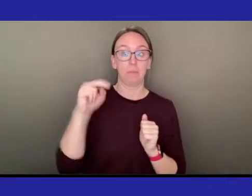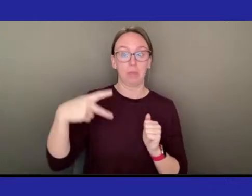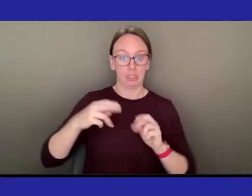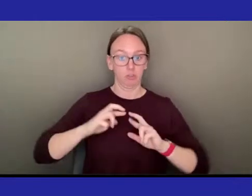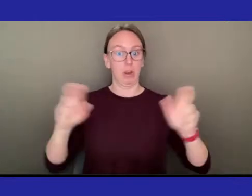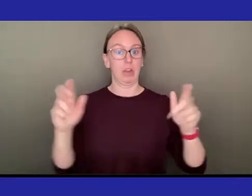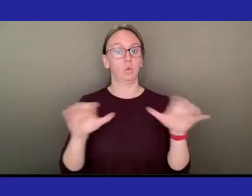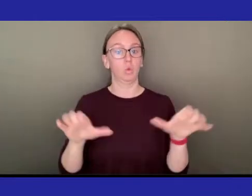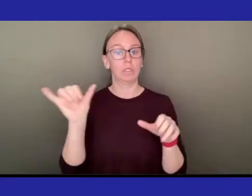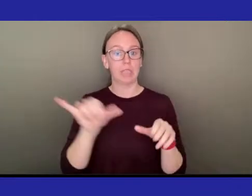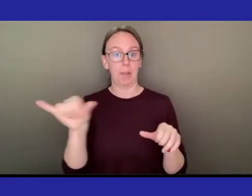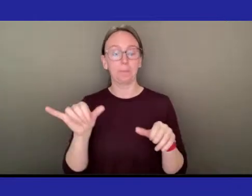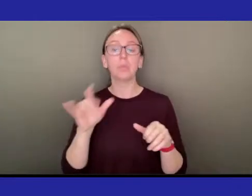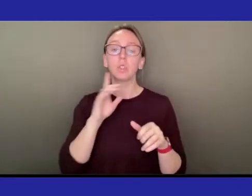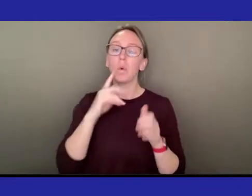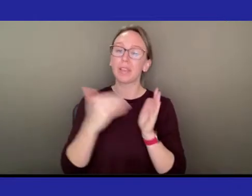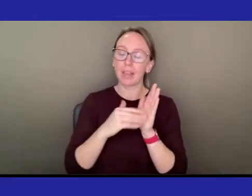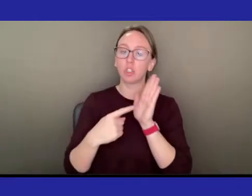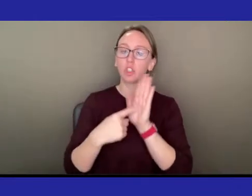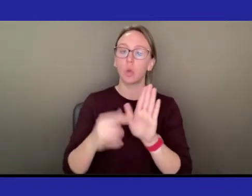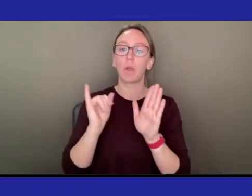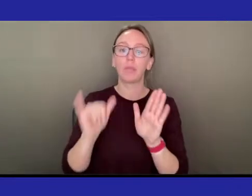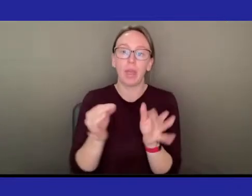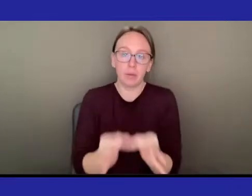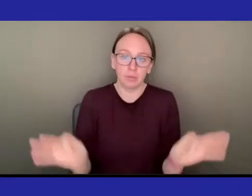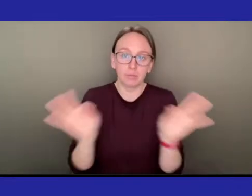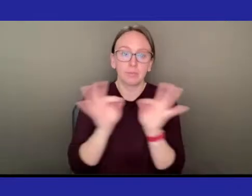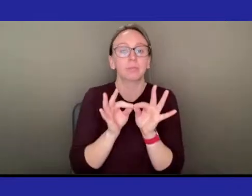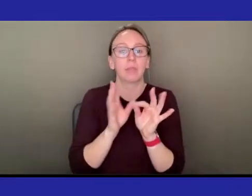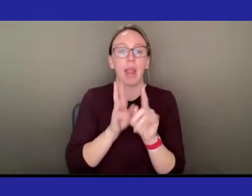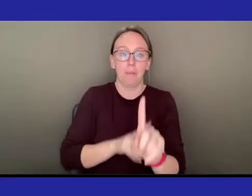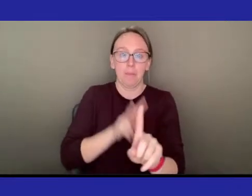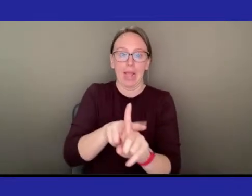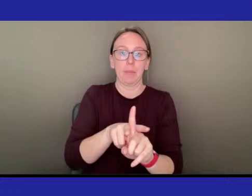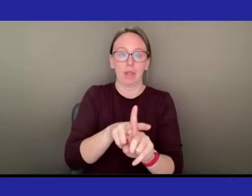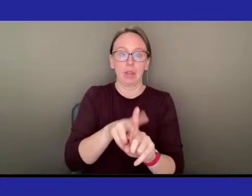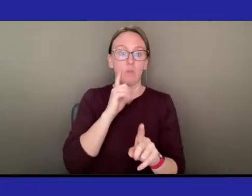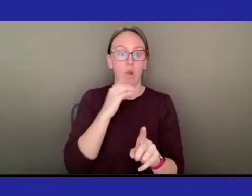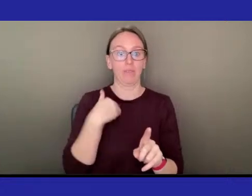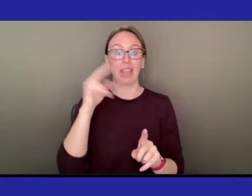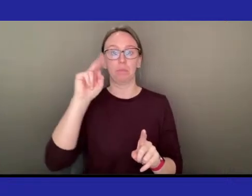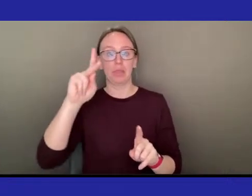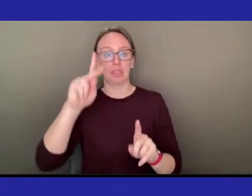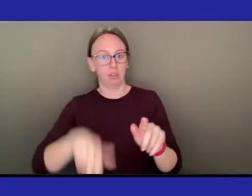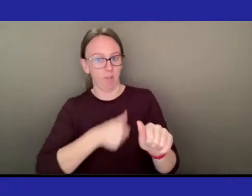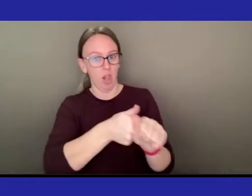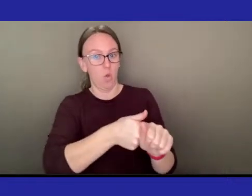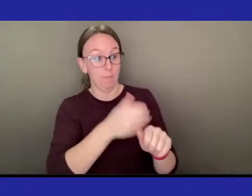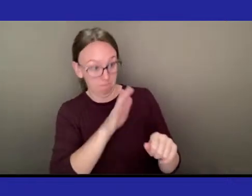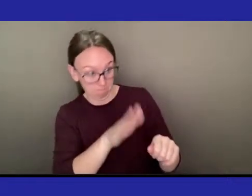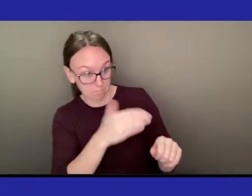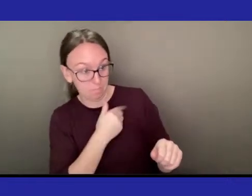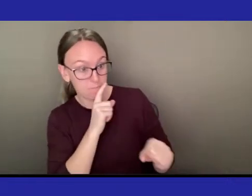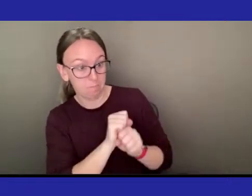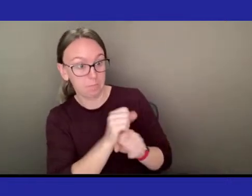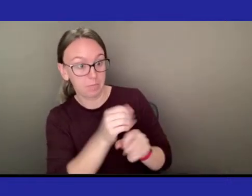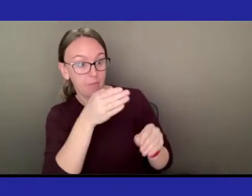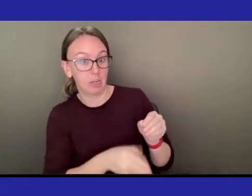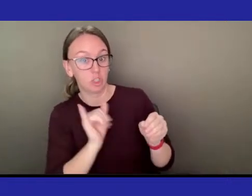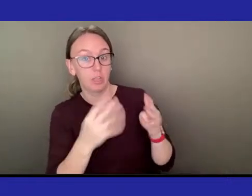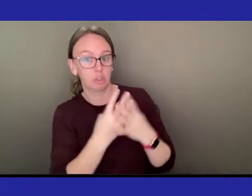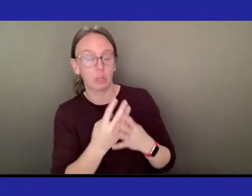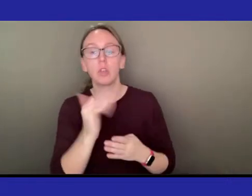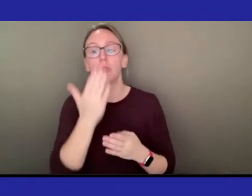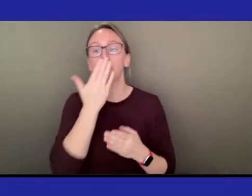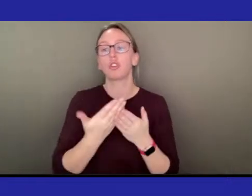utility of having nurse practitioners follow up on having the orders completed. So some good initial data from